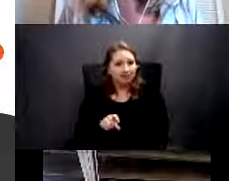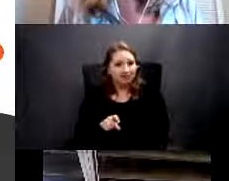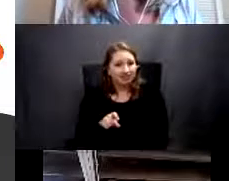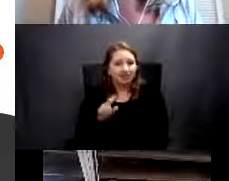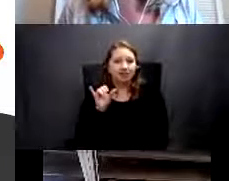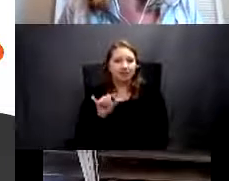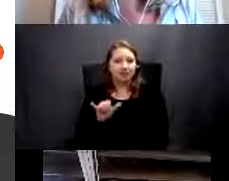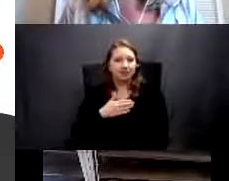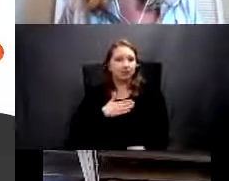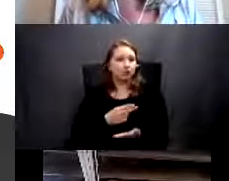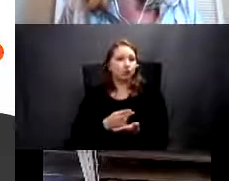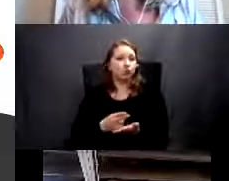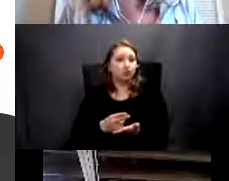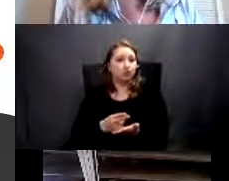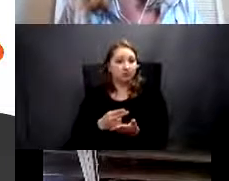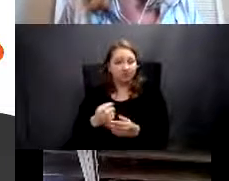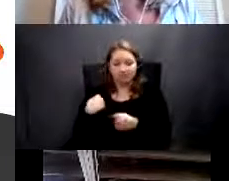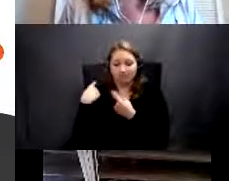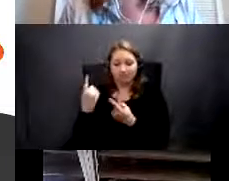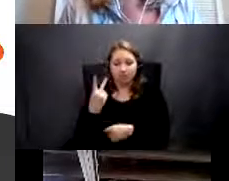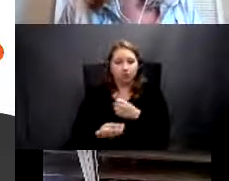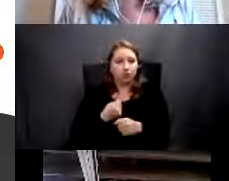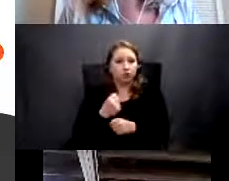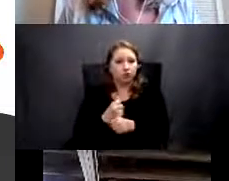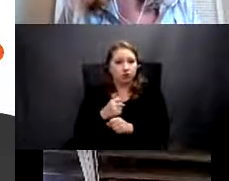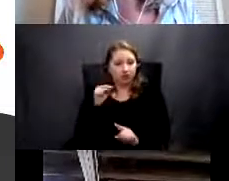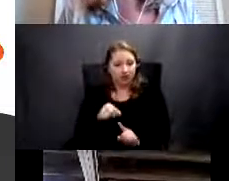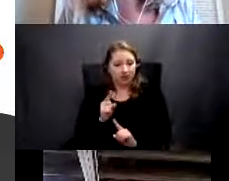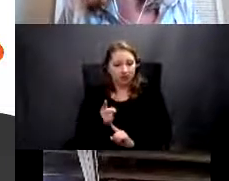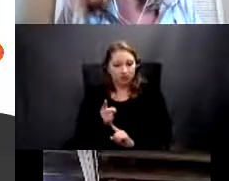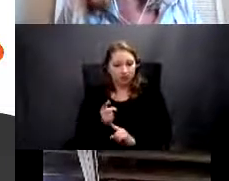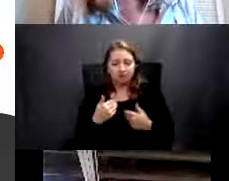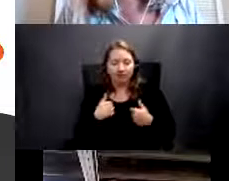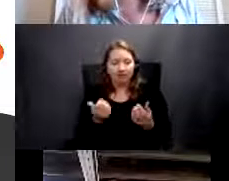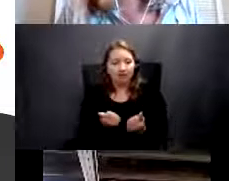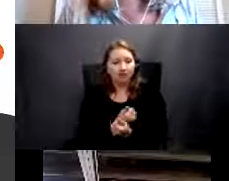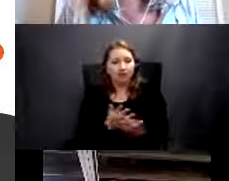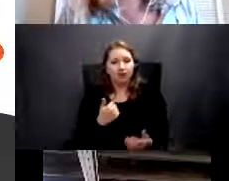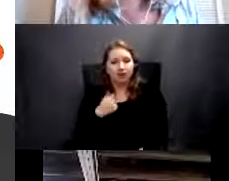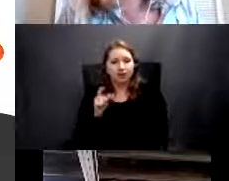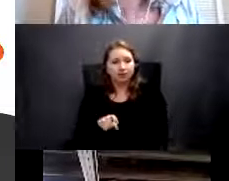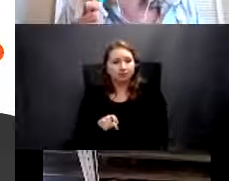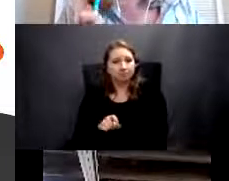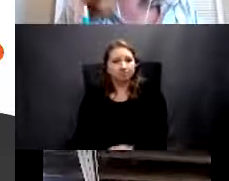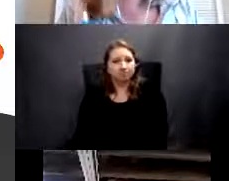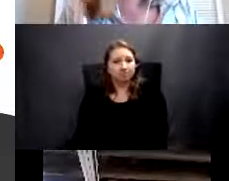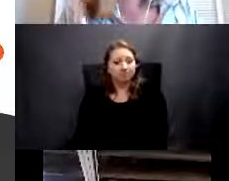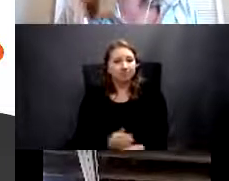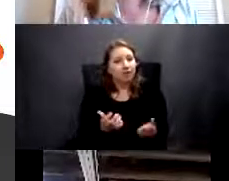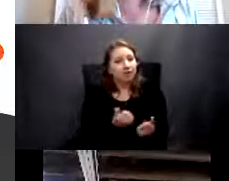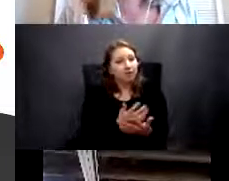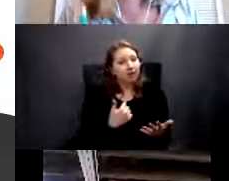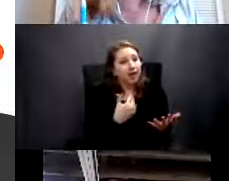truth for the last 2 years, is in this moment, I have everything I need. Not everything I